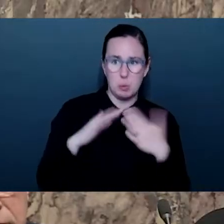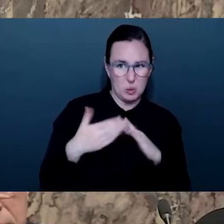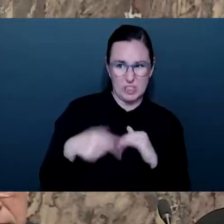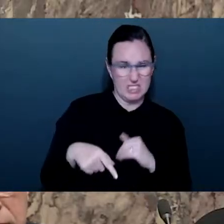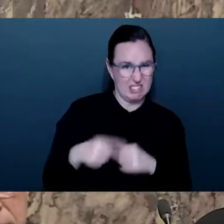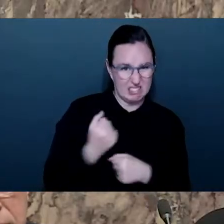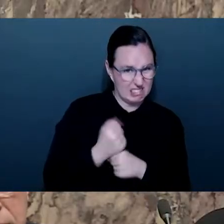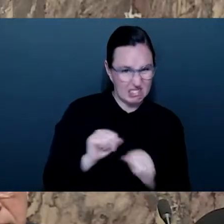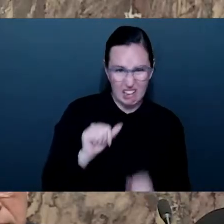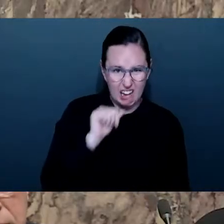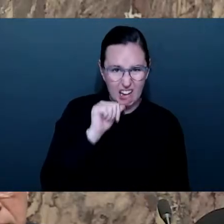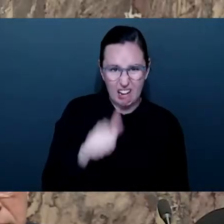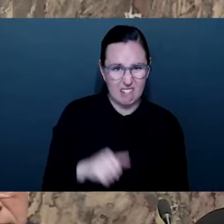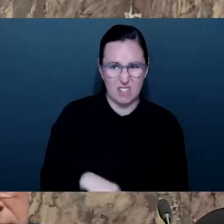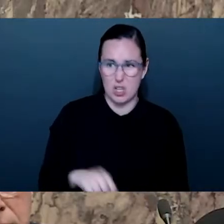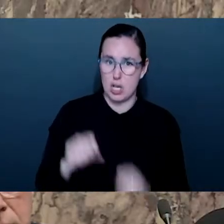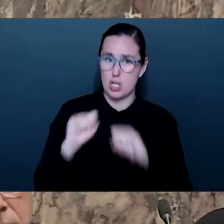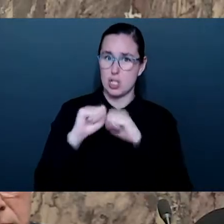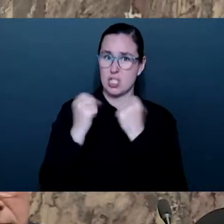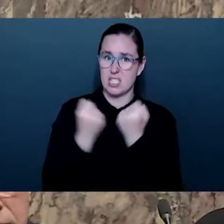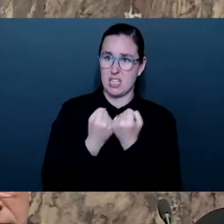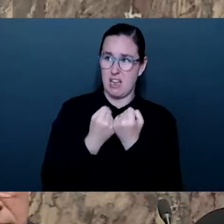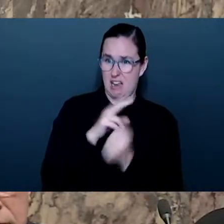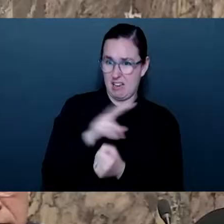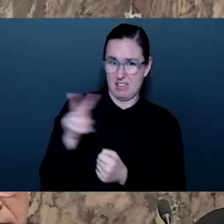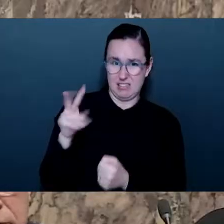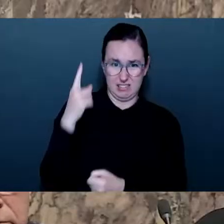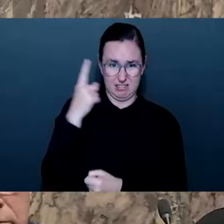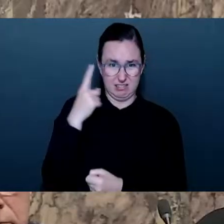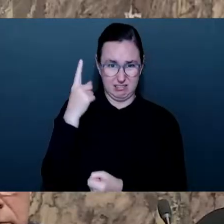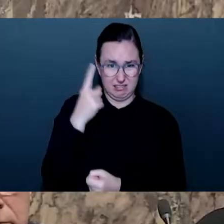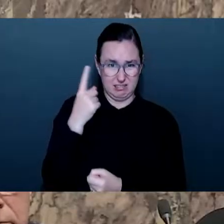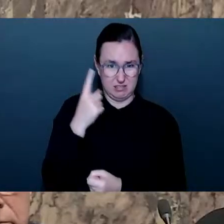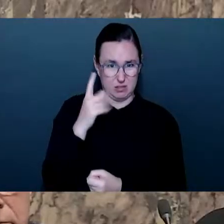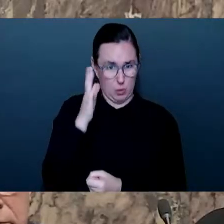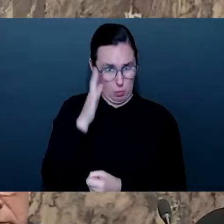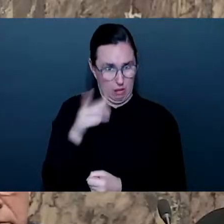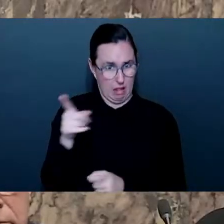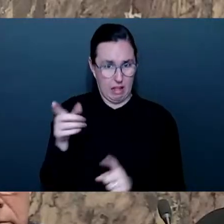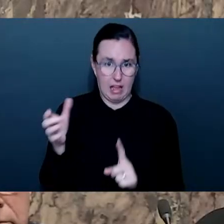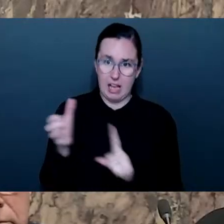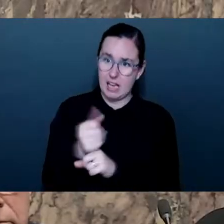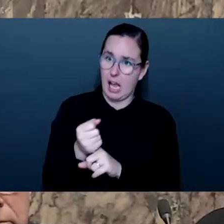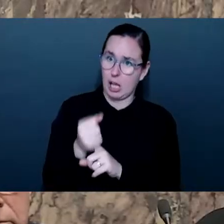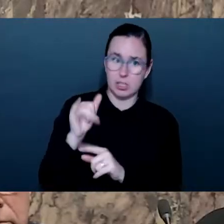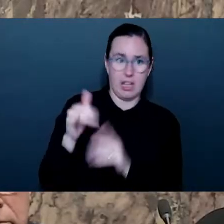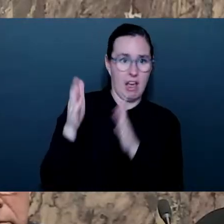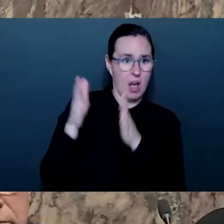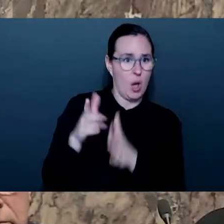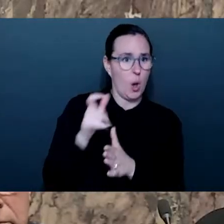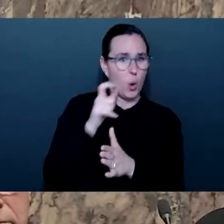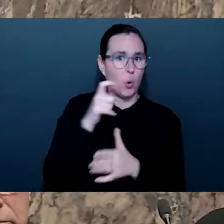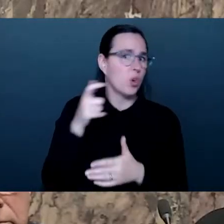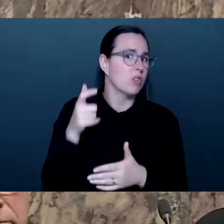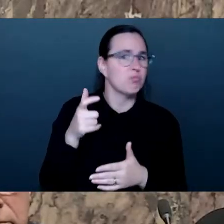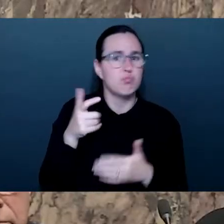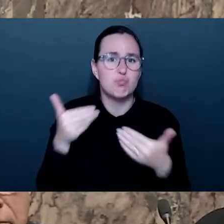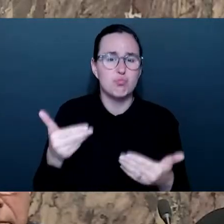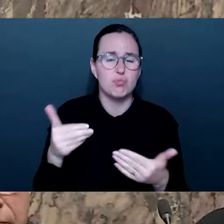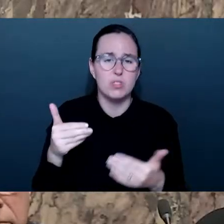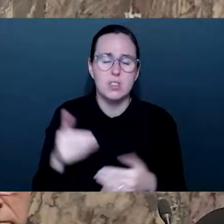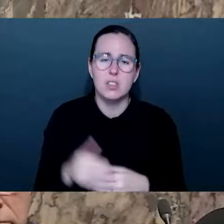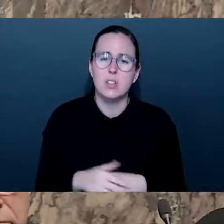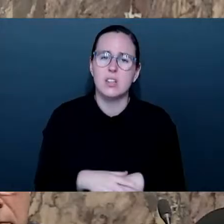With all due respect, this minister doesn't know a thing about what it means to deal with these issues on the ground. Metro Vancouver police are dealing